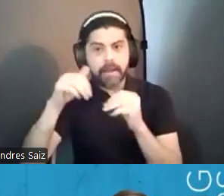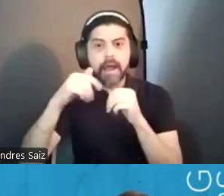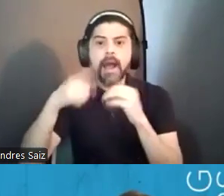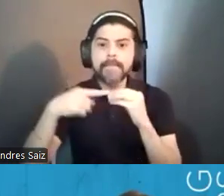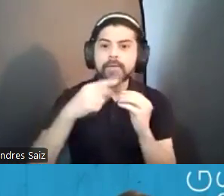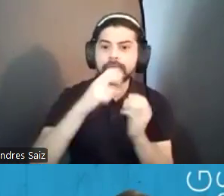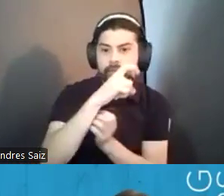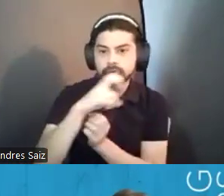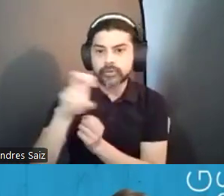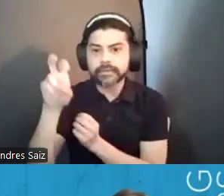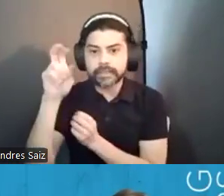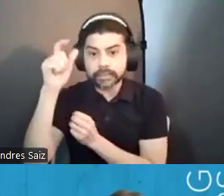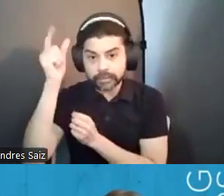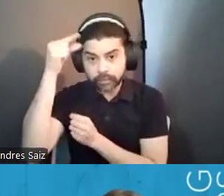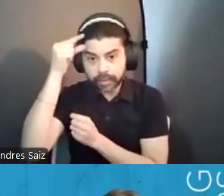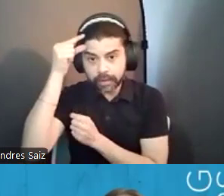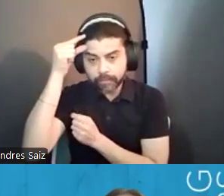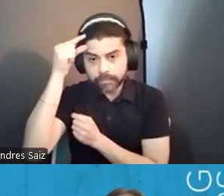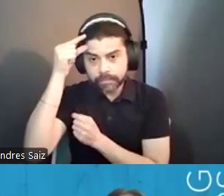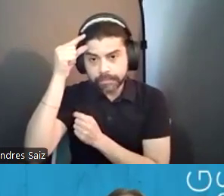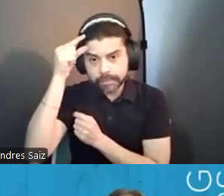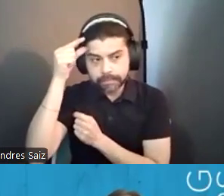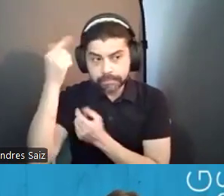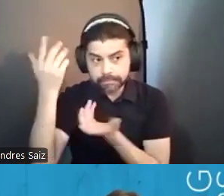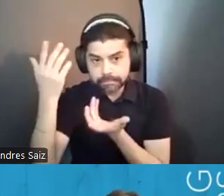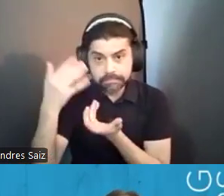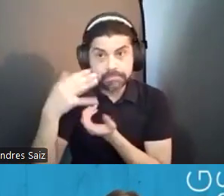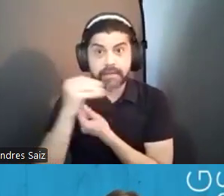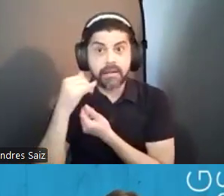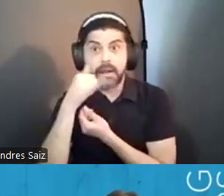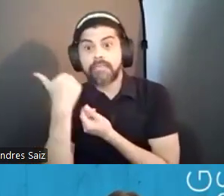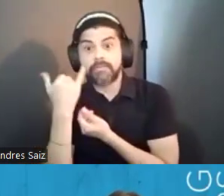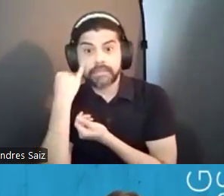in? And others, please, if you have any thoughts.